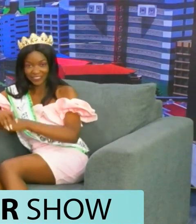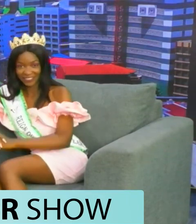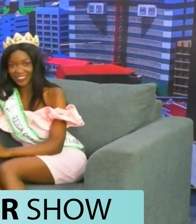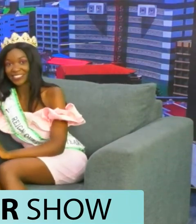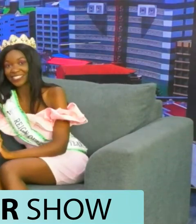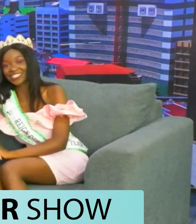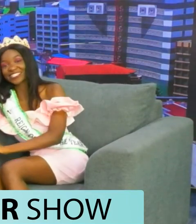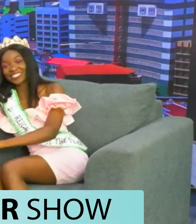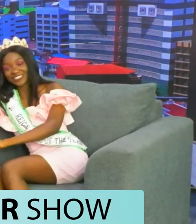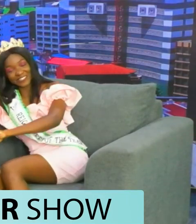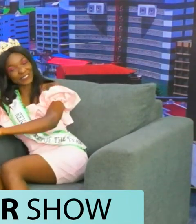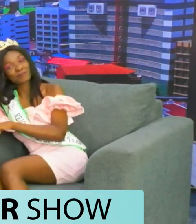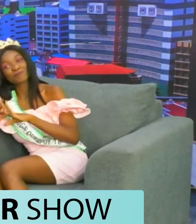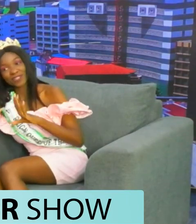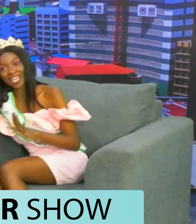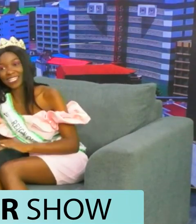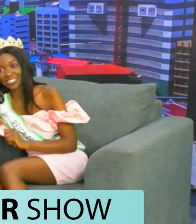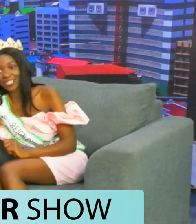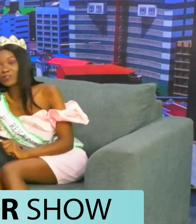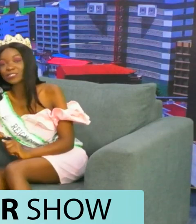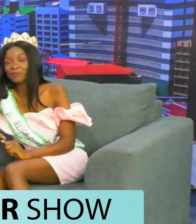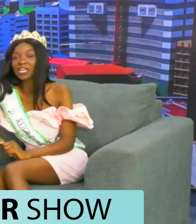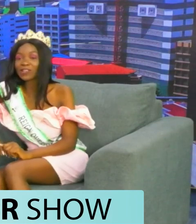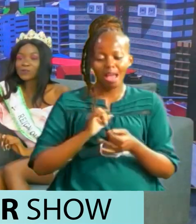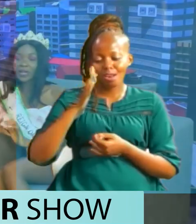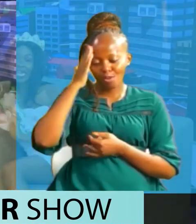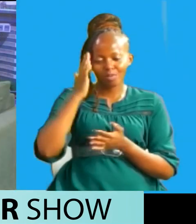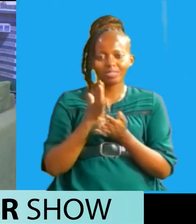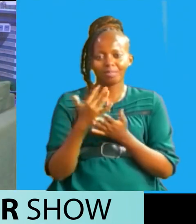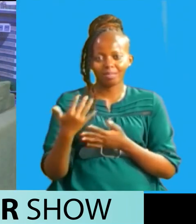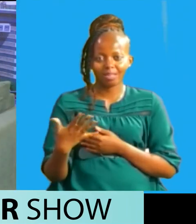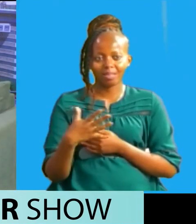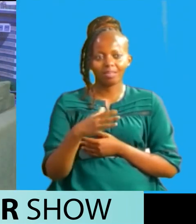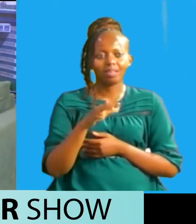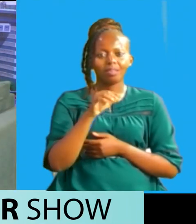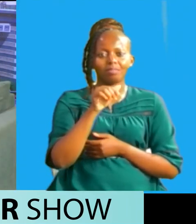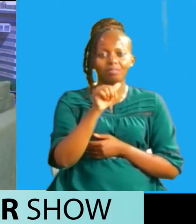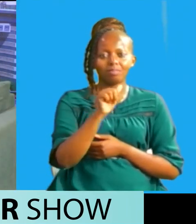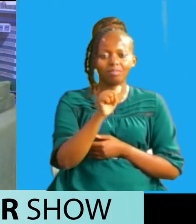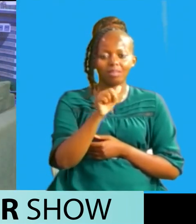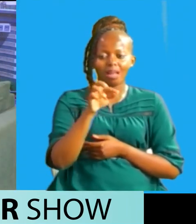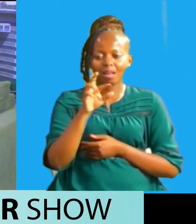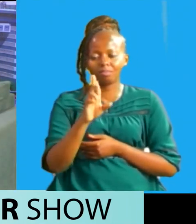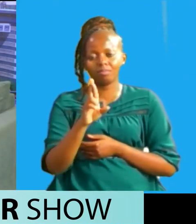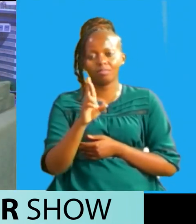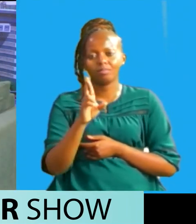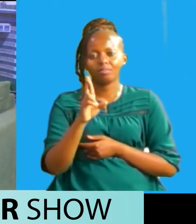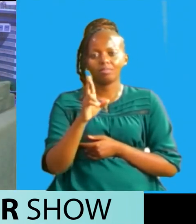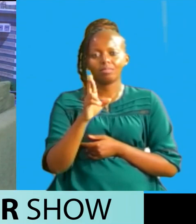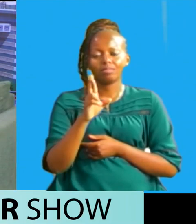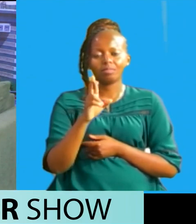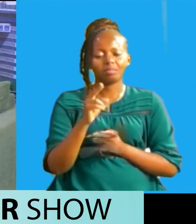the struggle is real, but it's good. At least I know something. I know yes. A and I know R. Yes, they are very